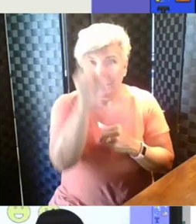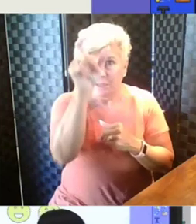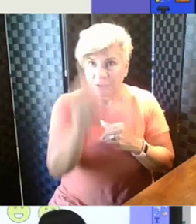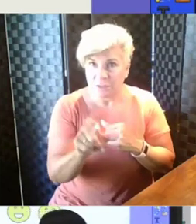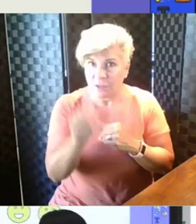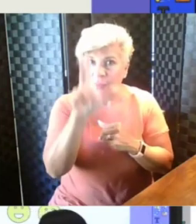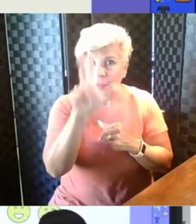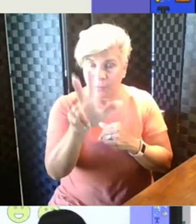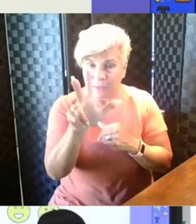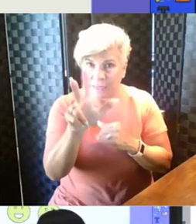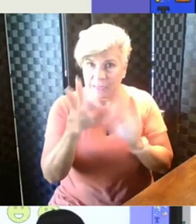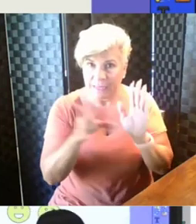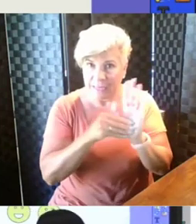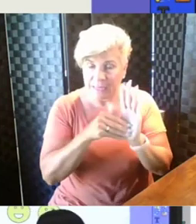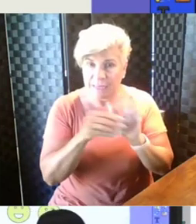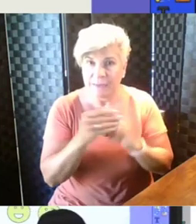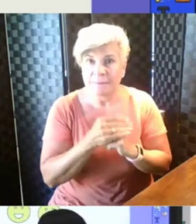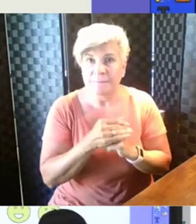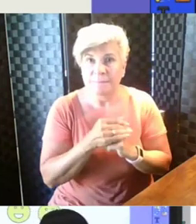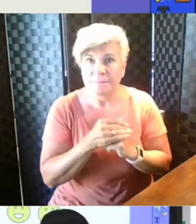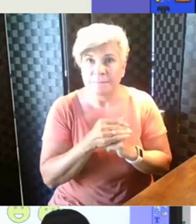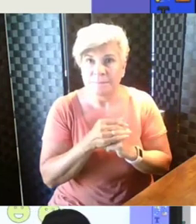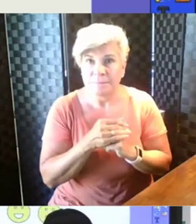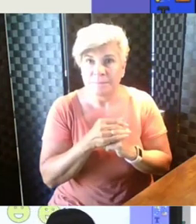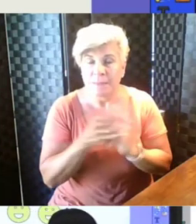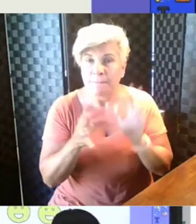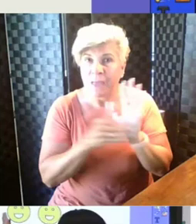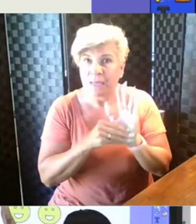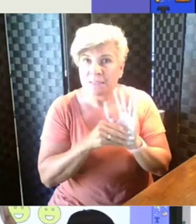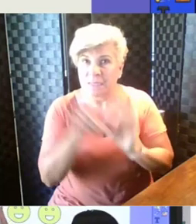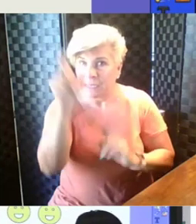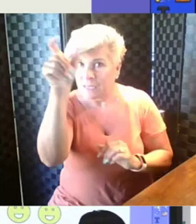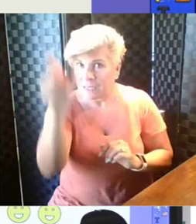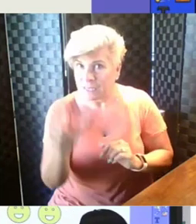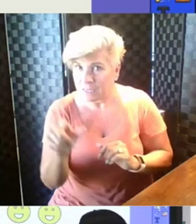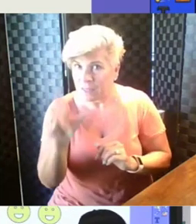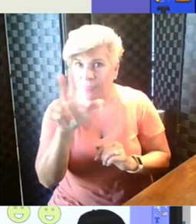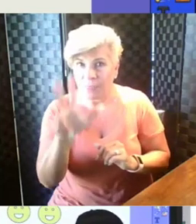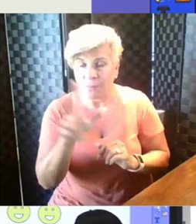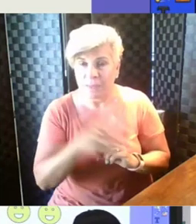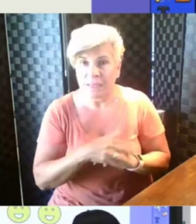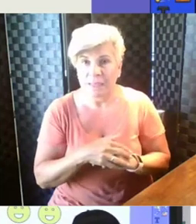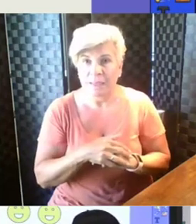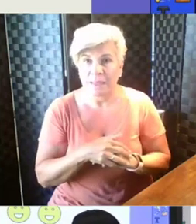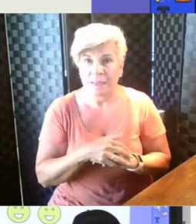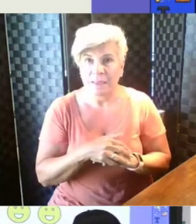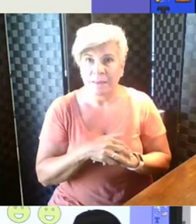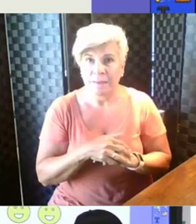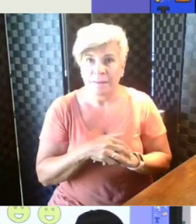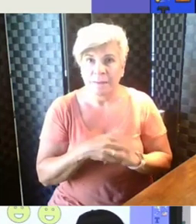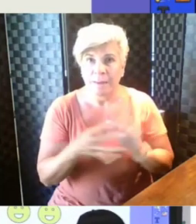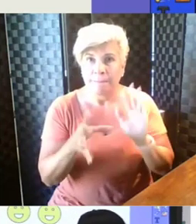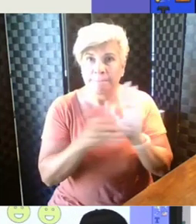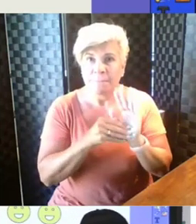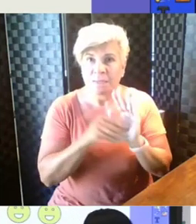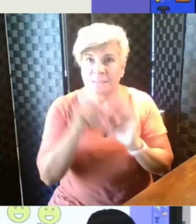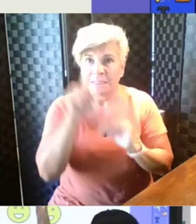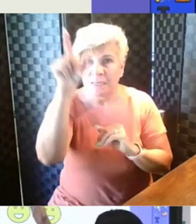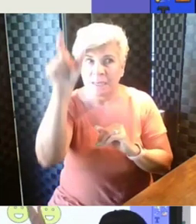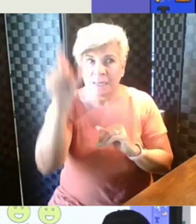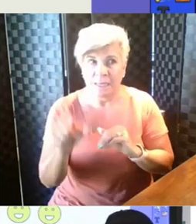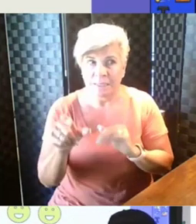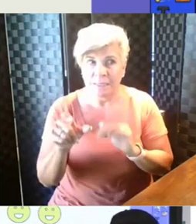plus another group of 3 plus another group of 3